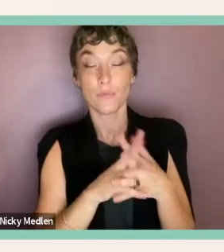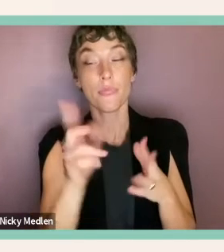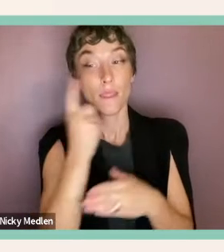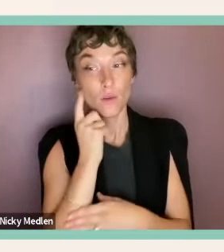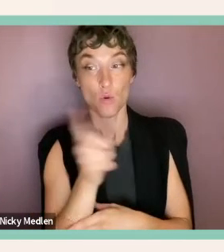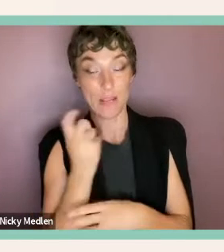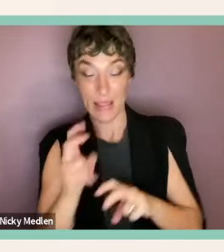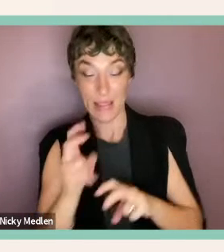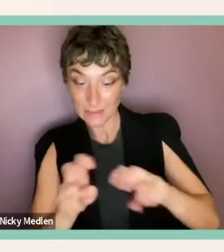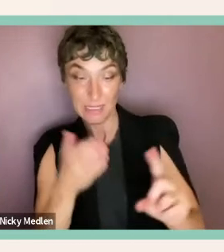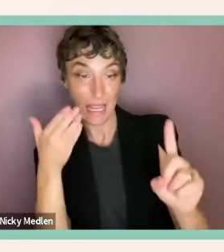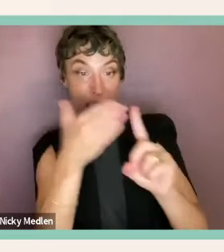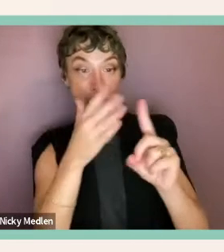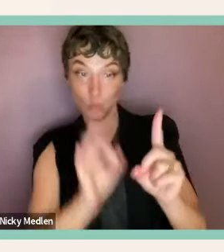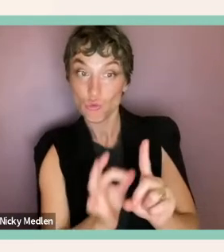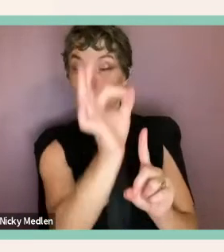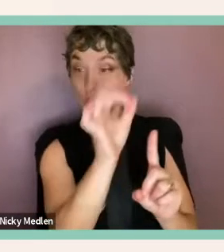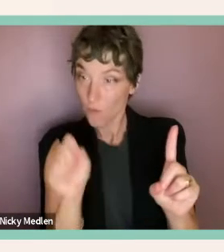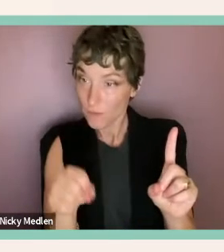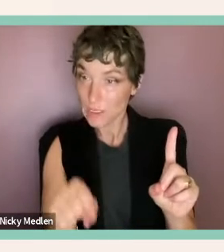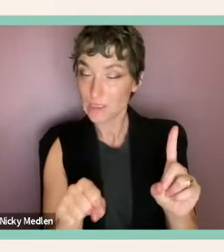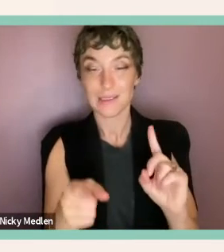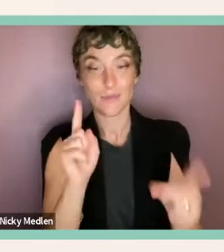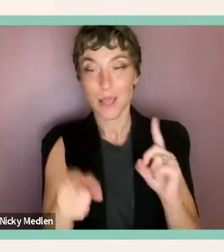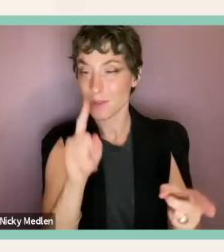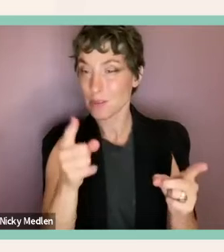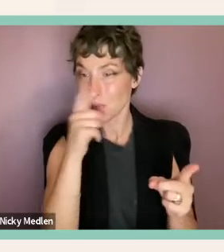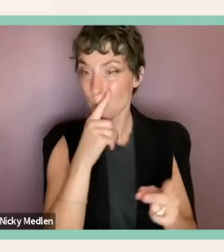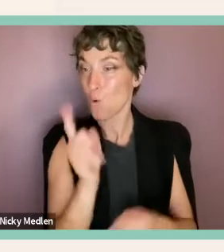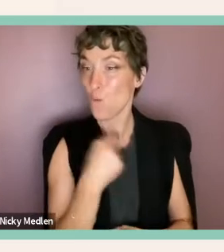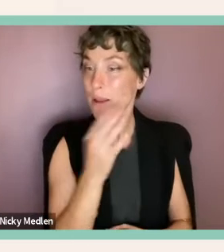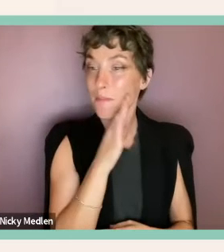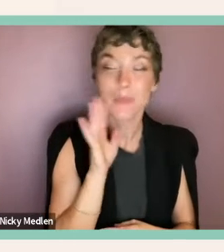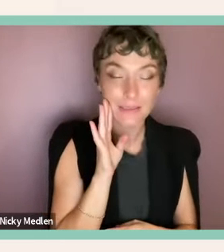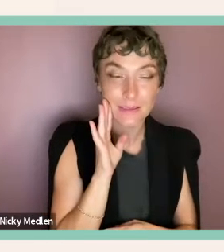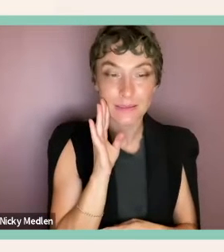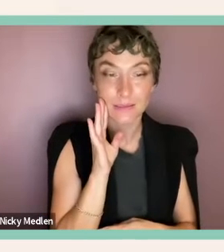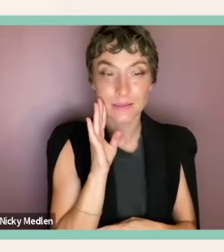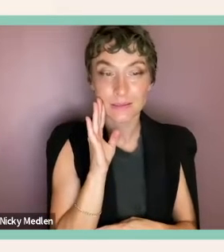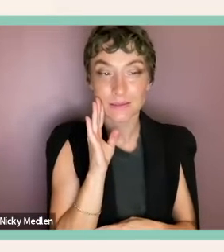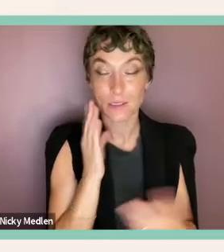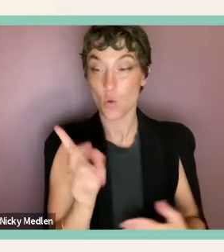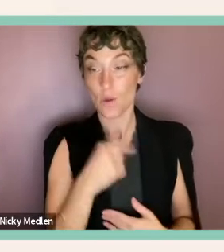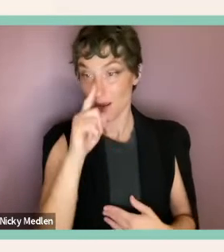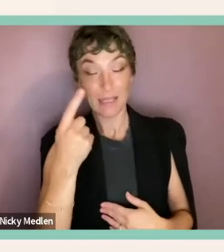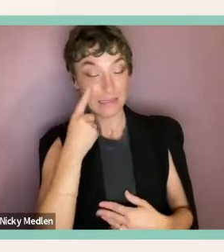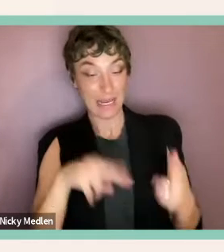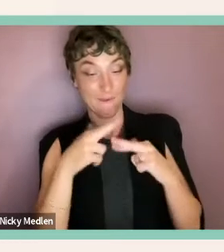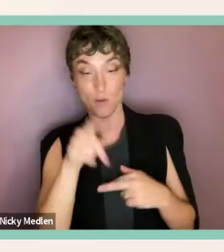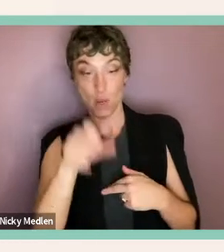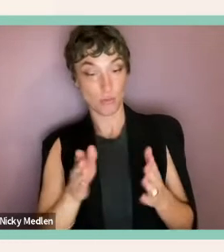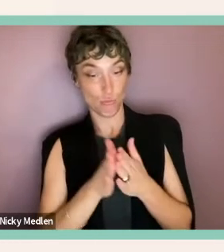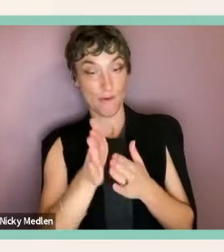that, there can be invisibilities that we don't see ourselves. If you're a person who is privileged, you may not